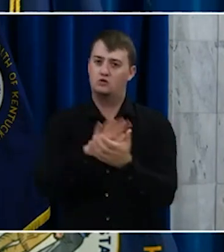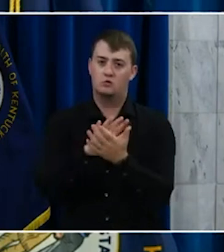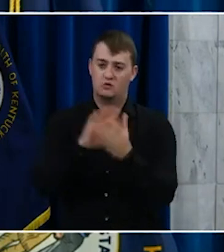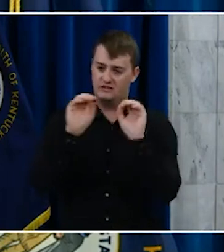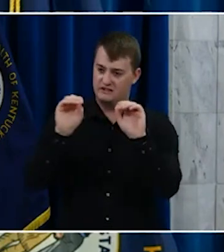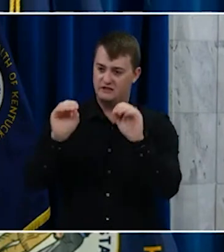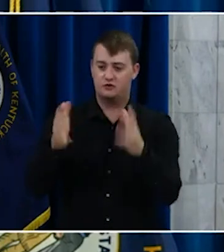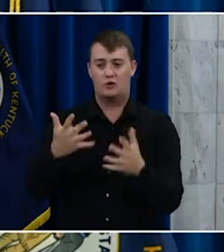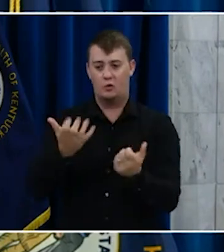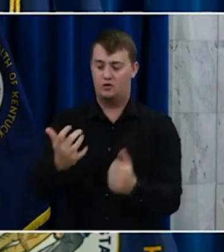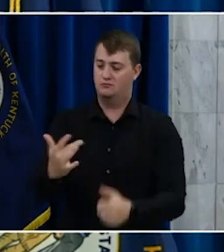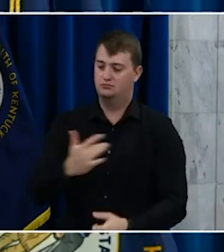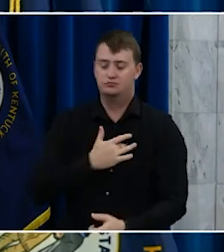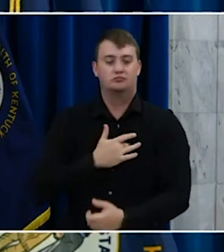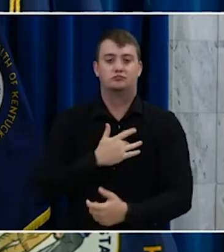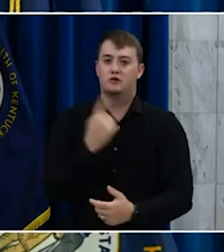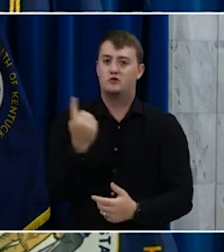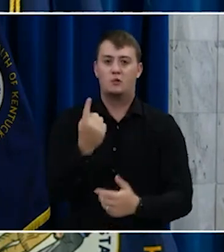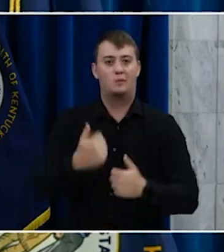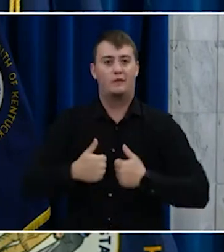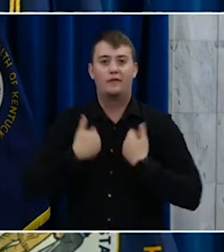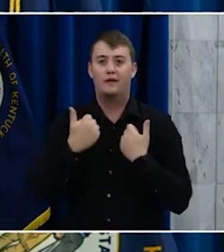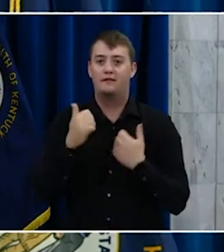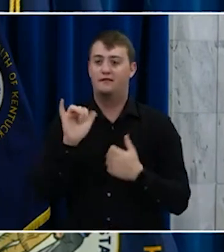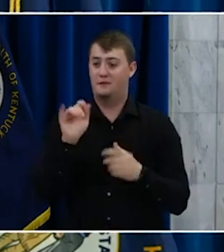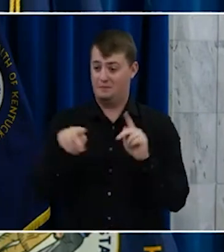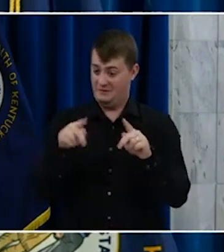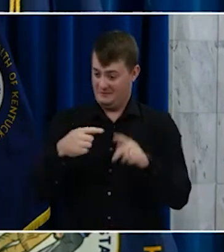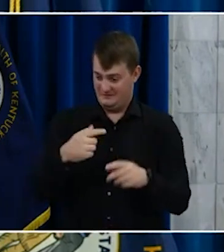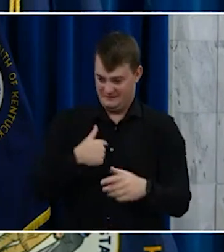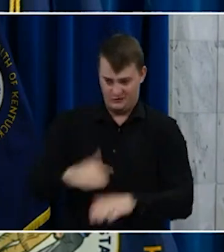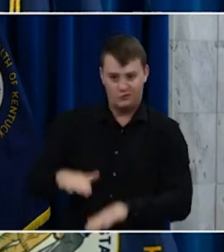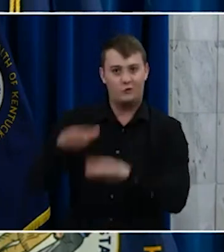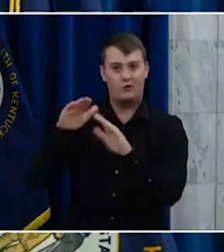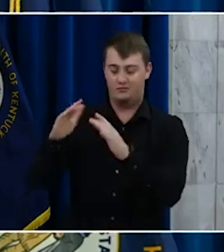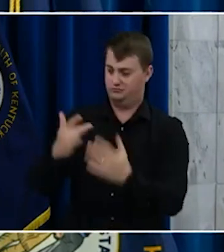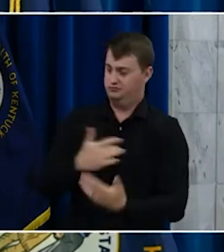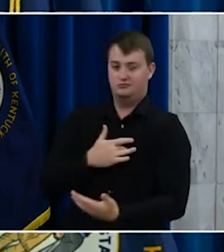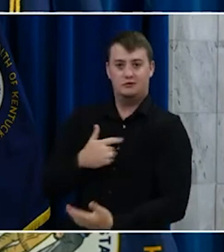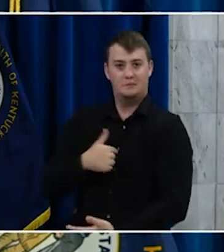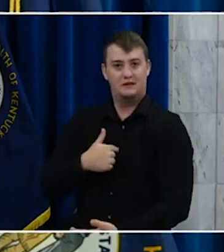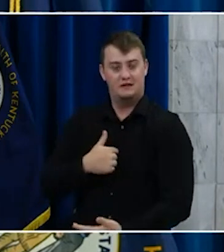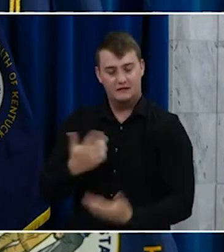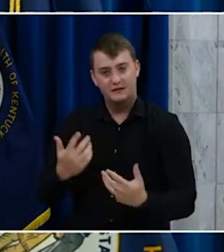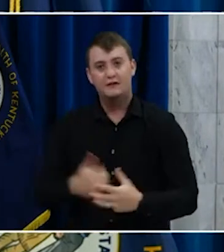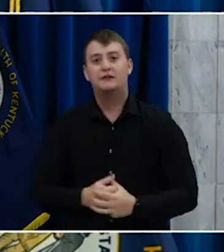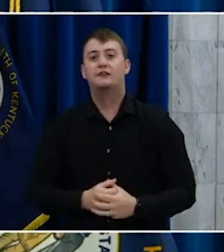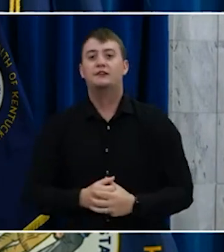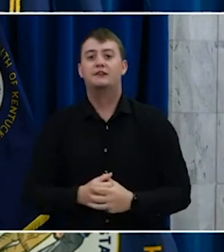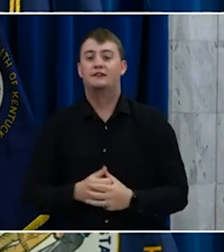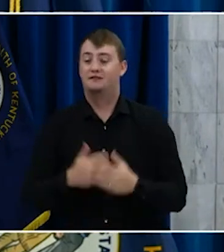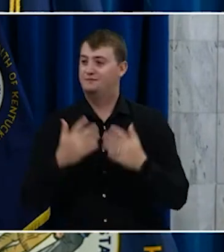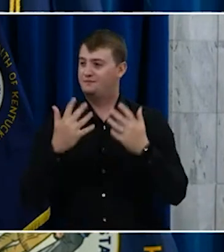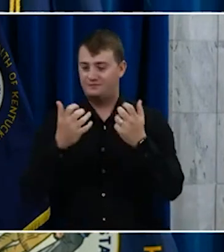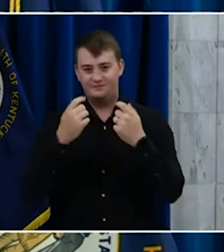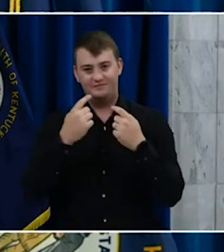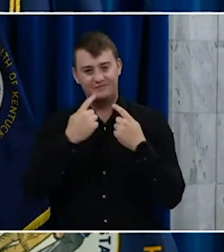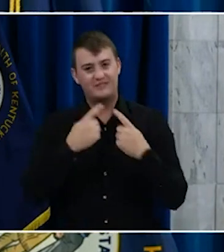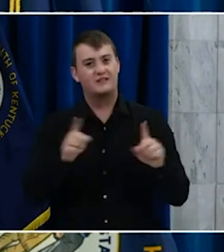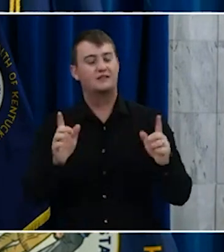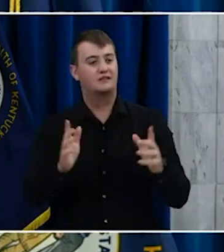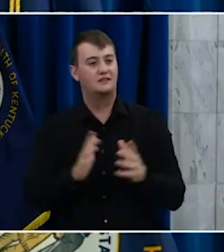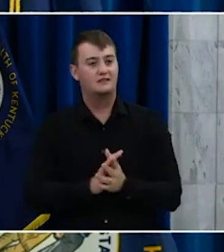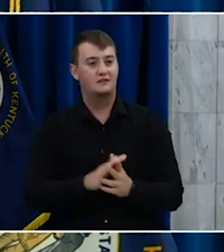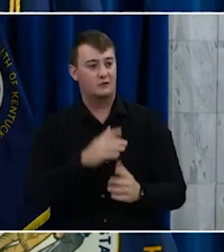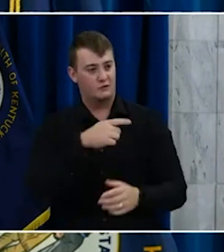touch someone's life in the way that the people I grew up had touched mine. And I just want to tell you today, you